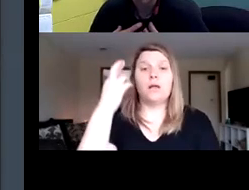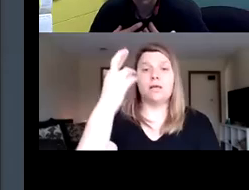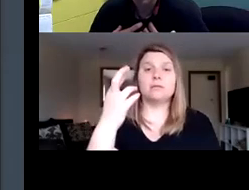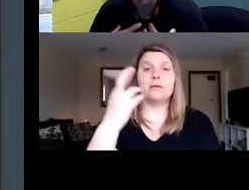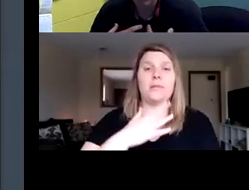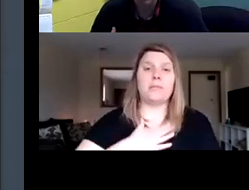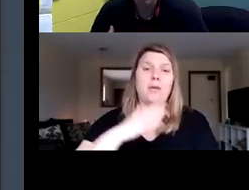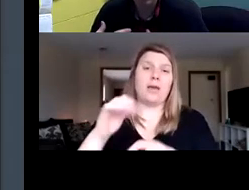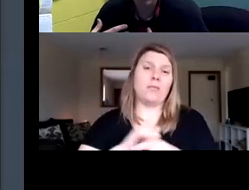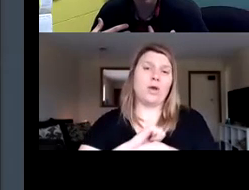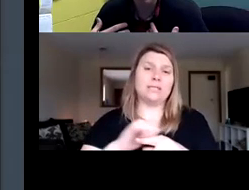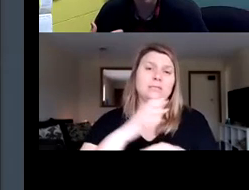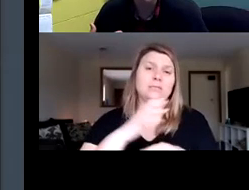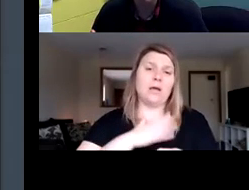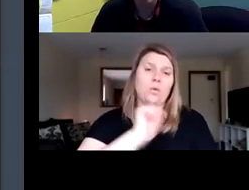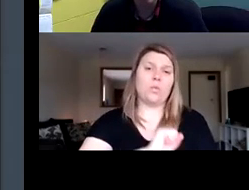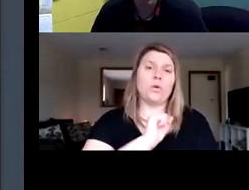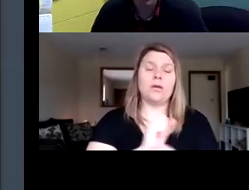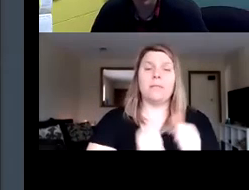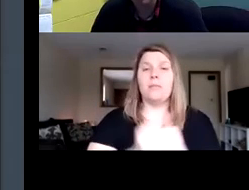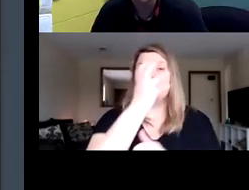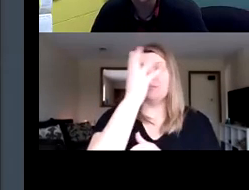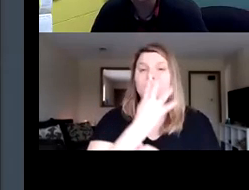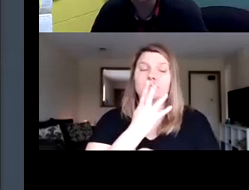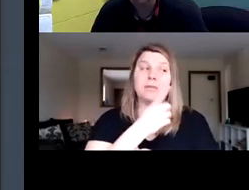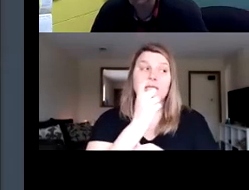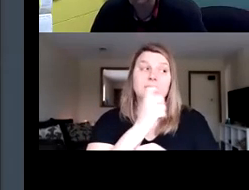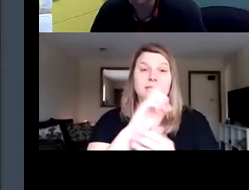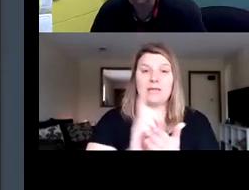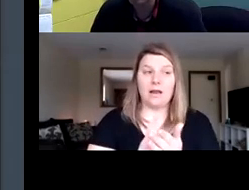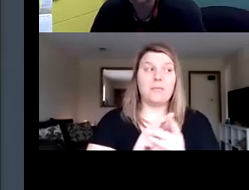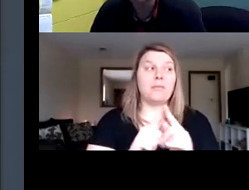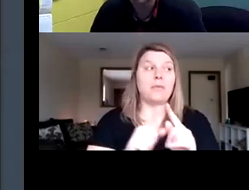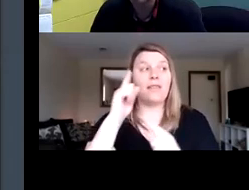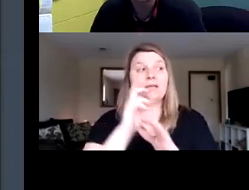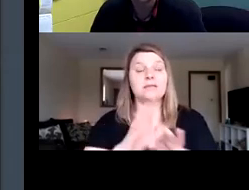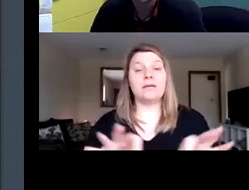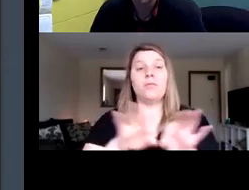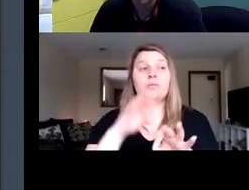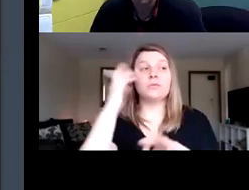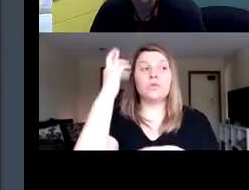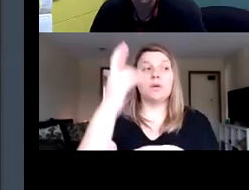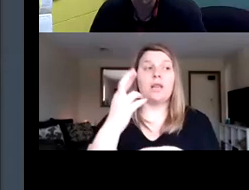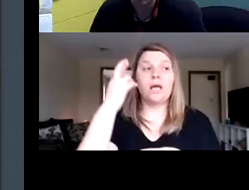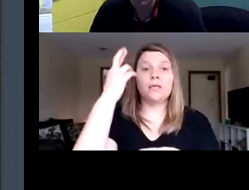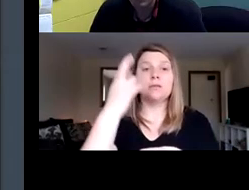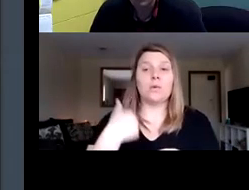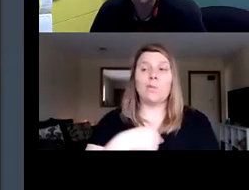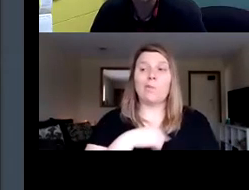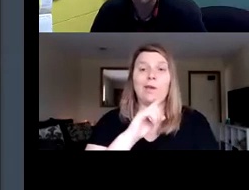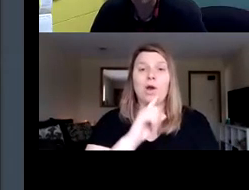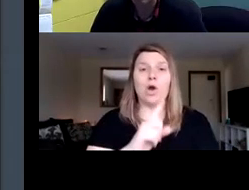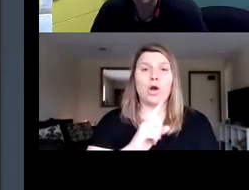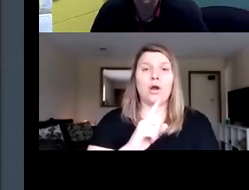my practice is kind of a majority immigrant by design, but I think it's important to realize that we are